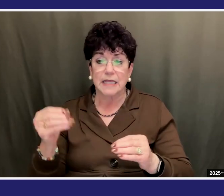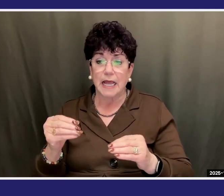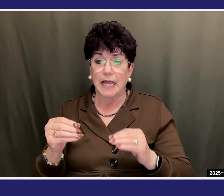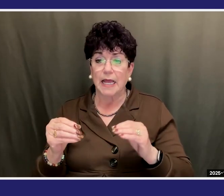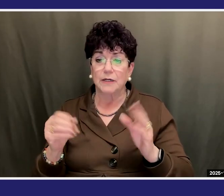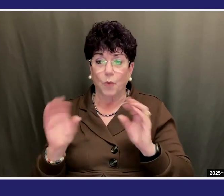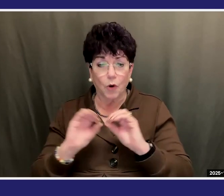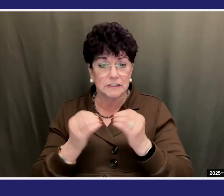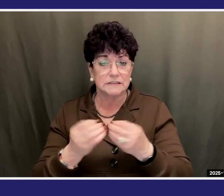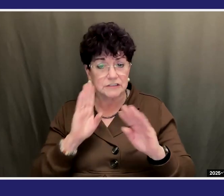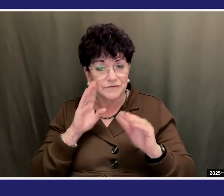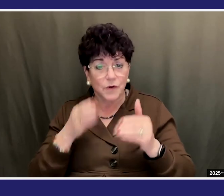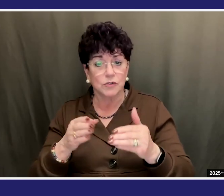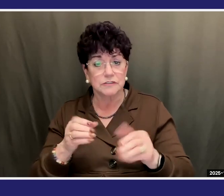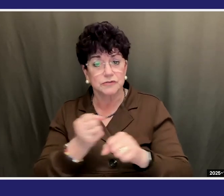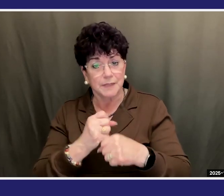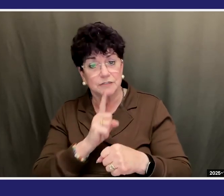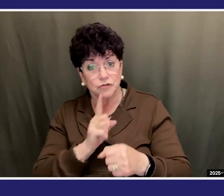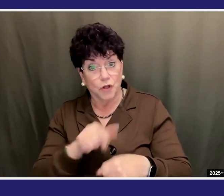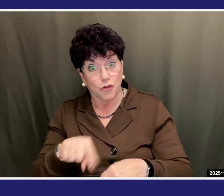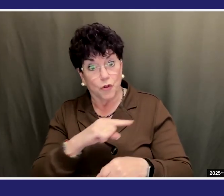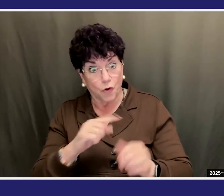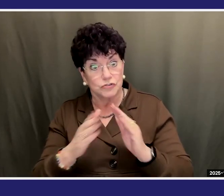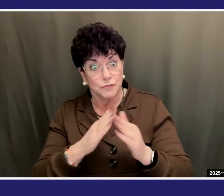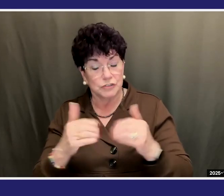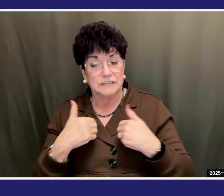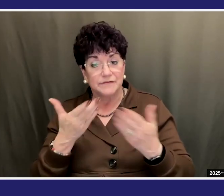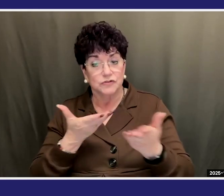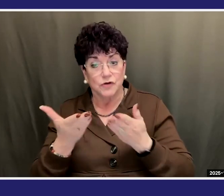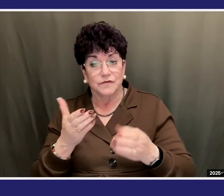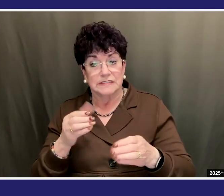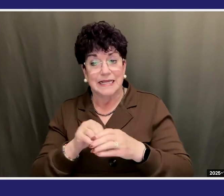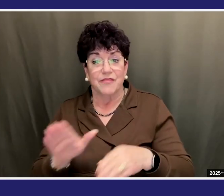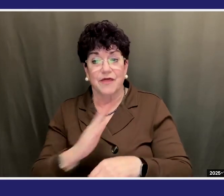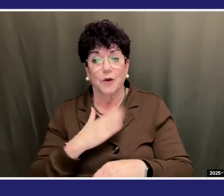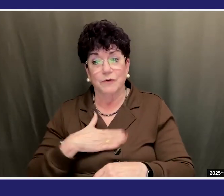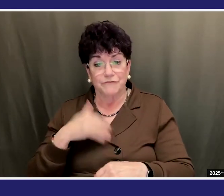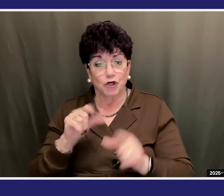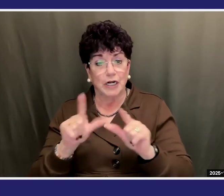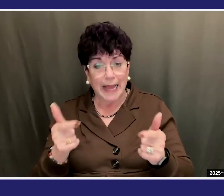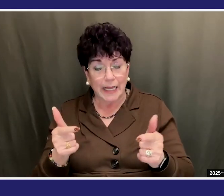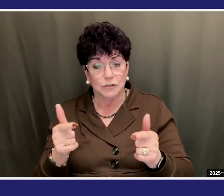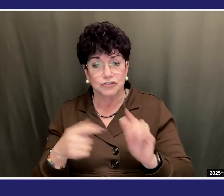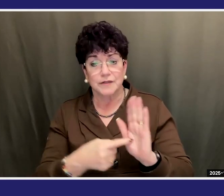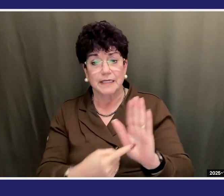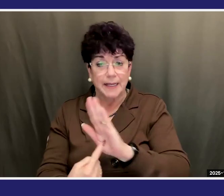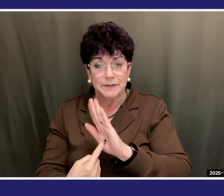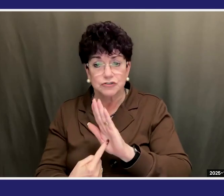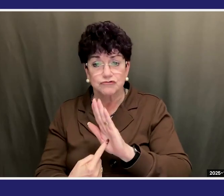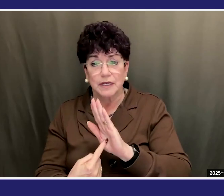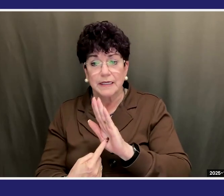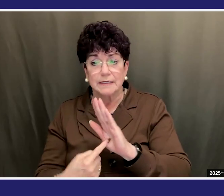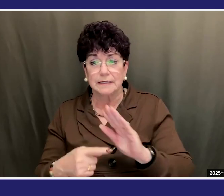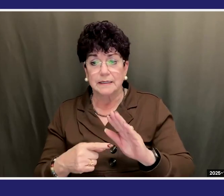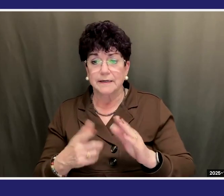ensuring that those communities have services in the languages that they prefer. And so I think including them as a priority population will